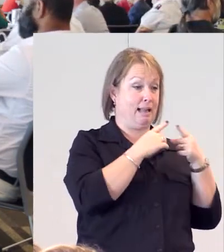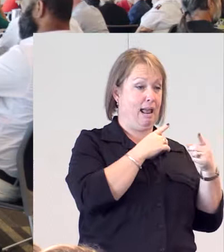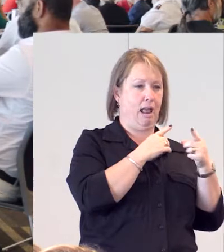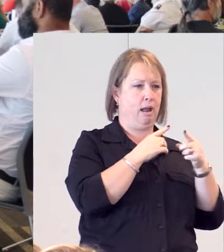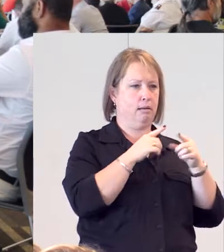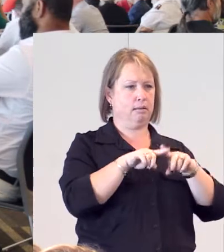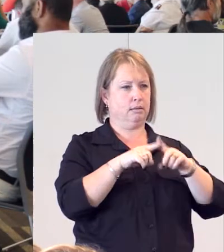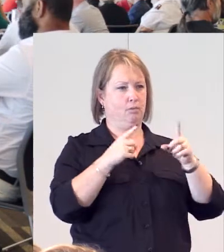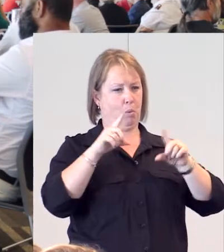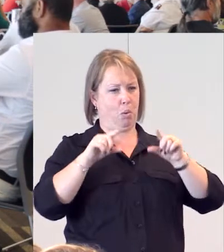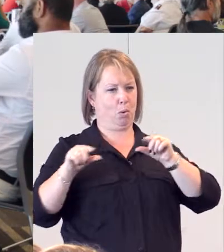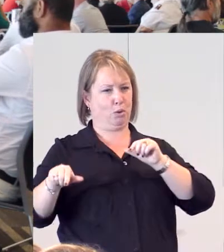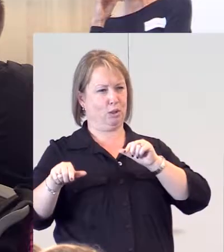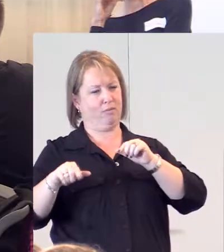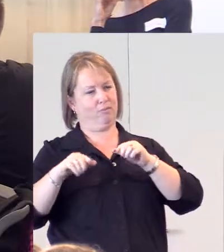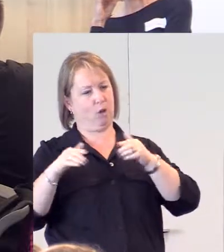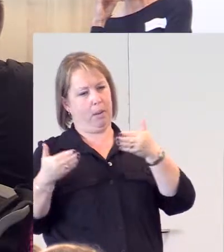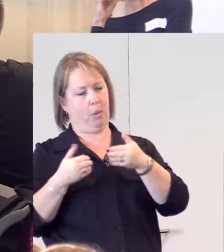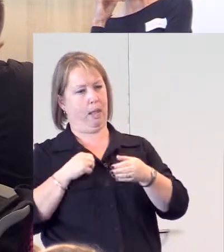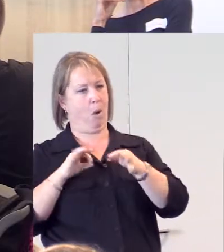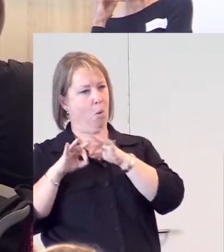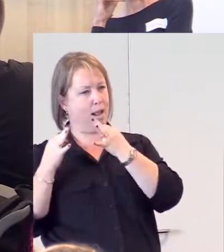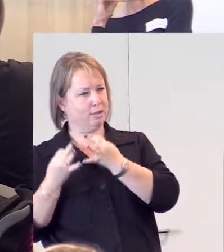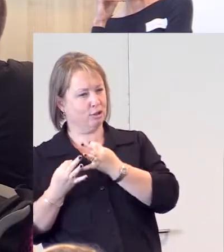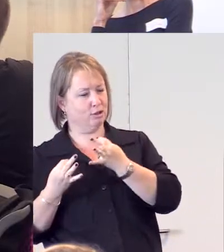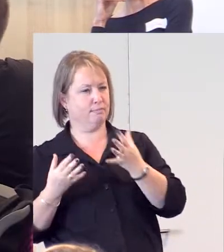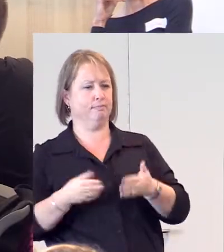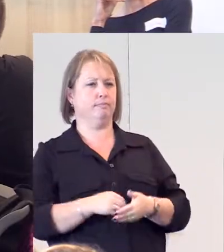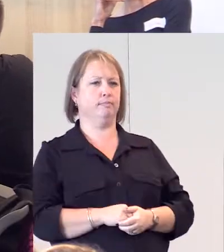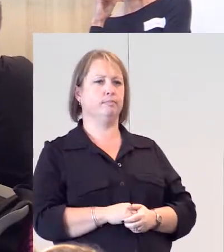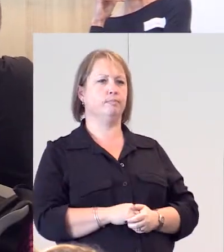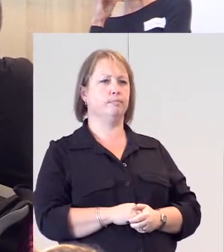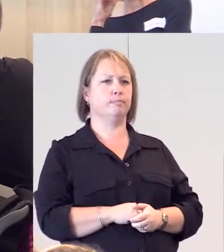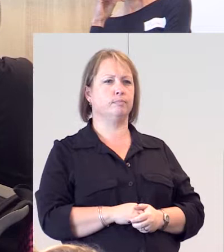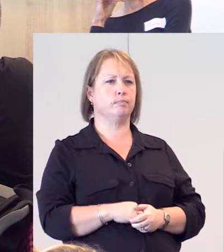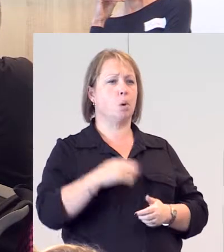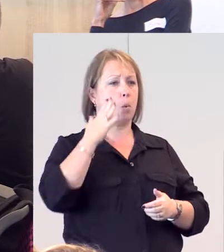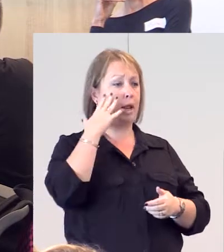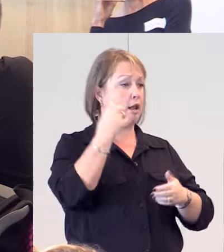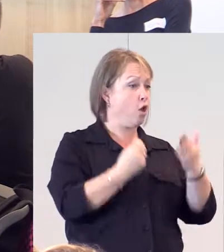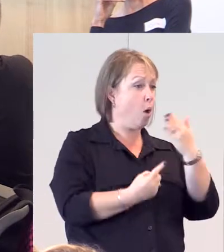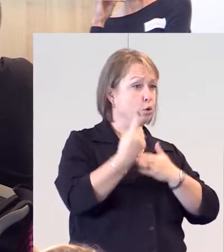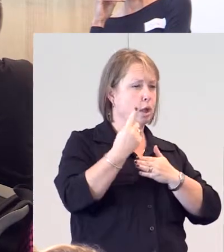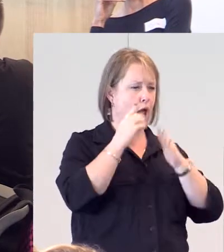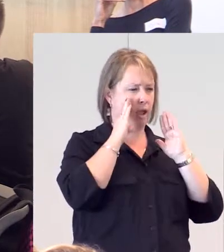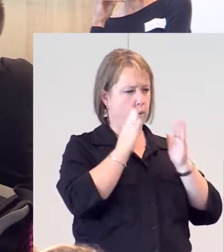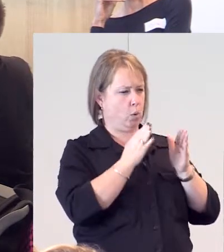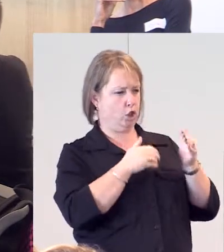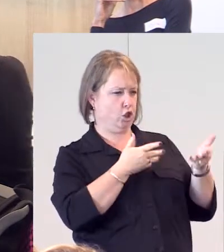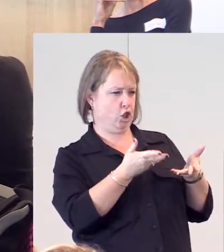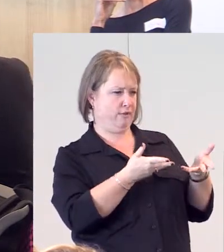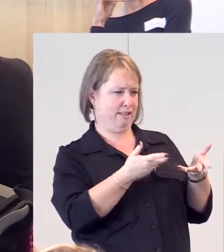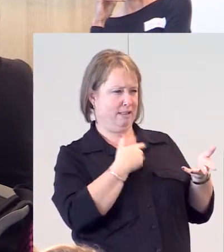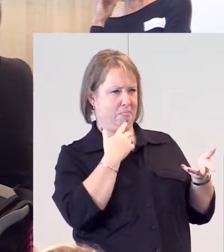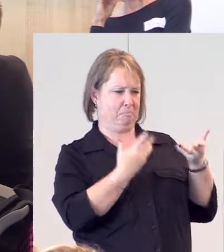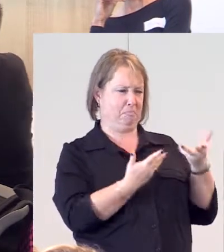what reflects in our own organisations. So whenever you get the opportunity, you look at surveys and go, well, I don't really see what the